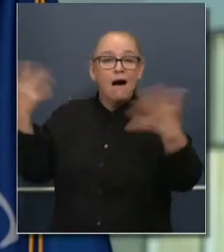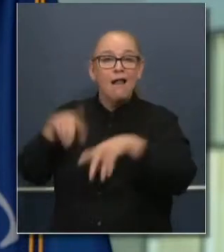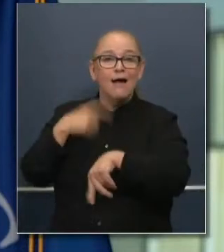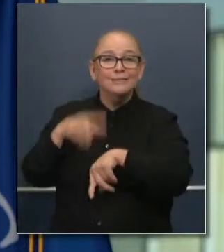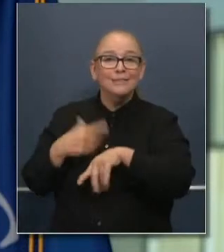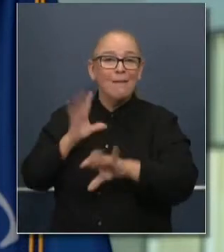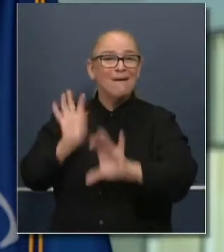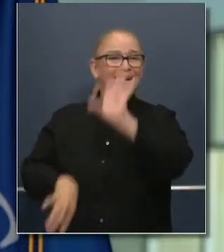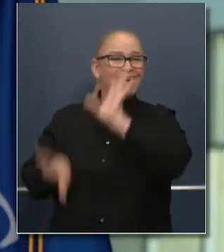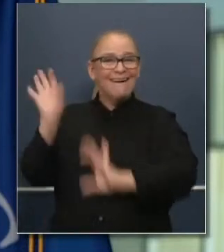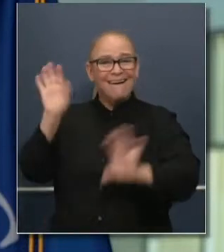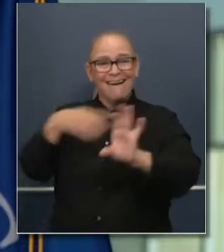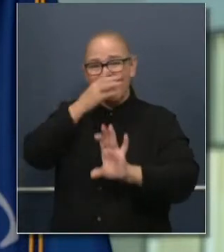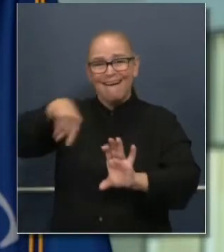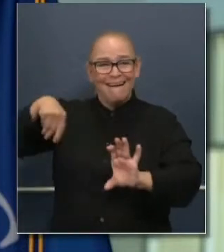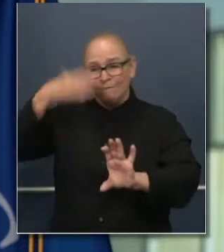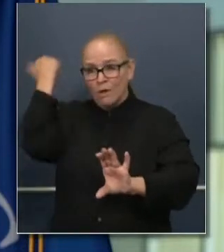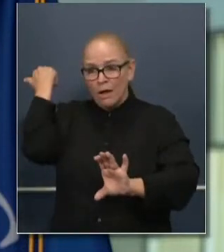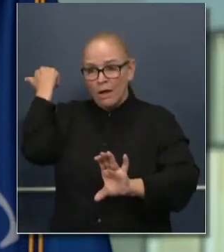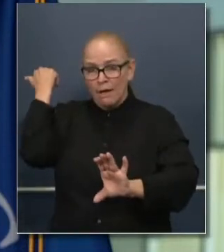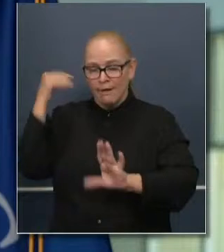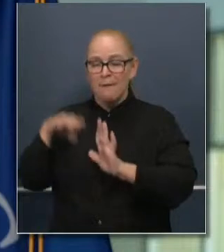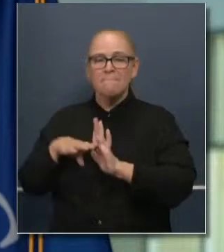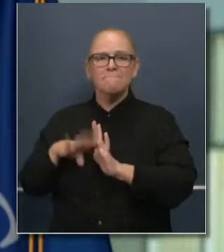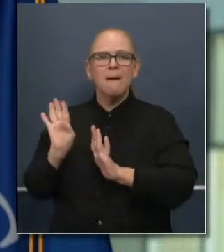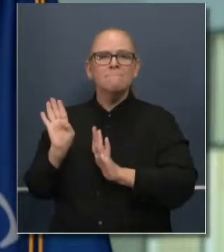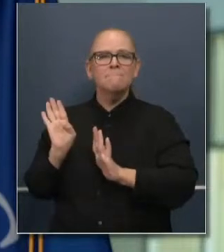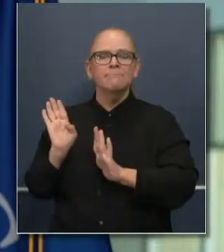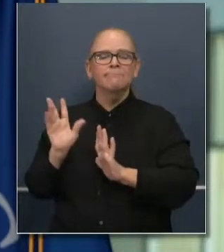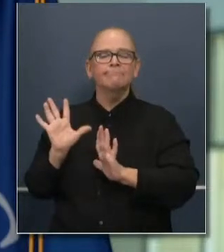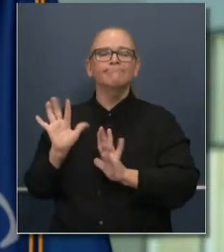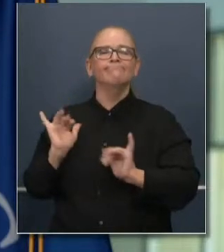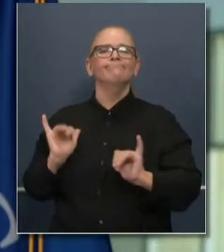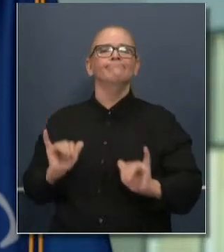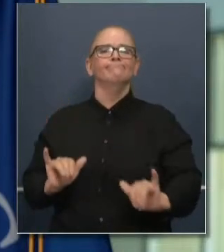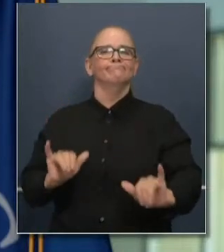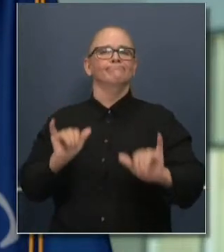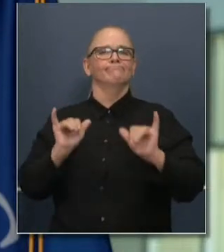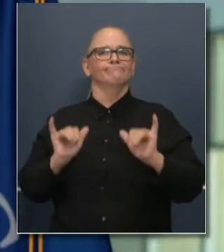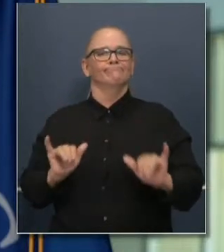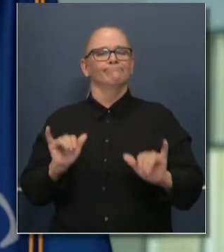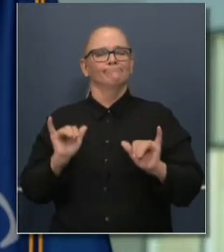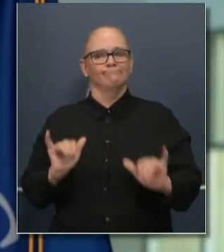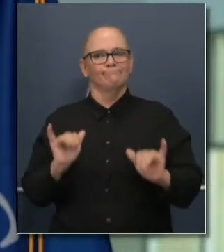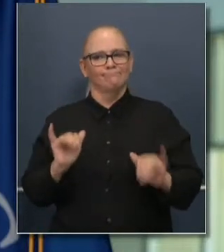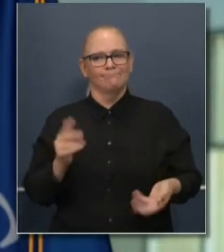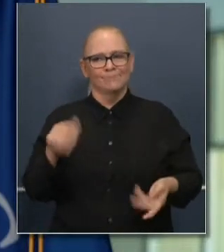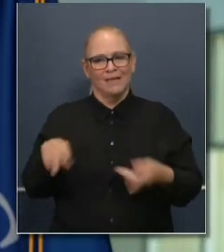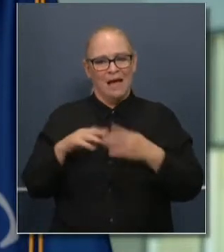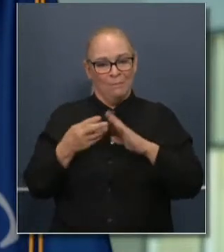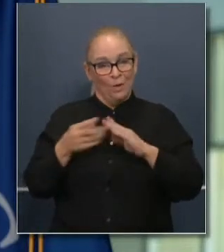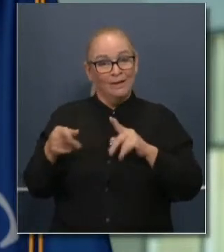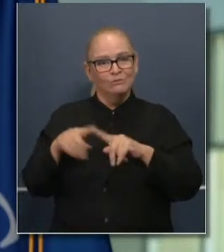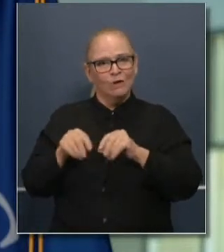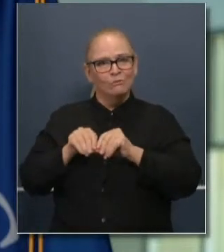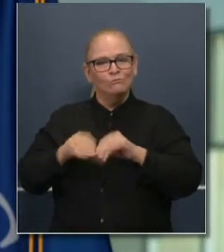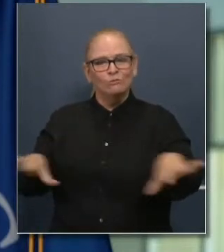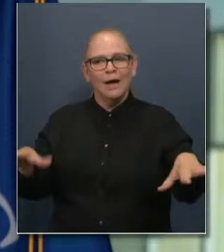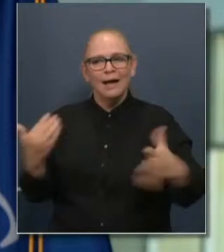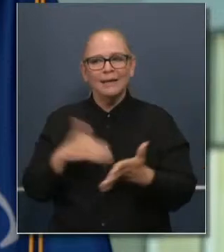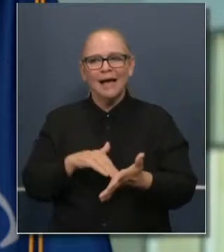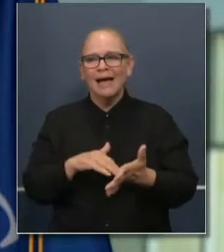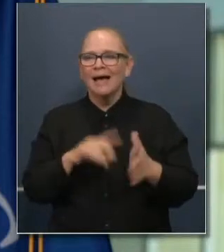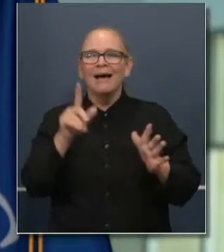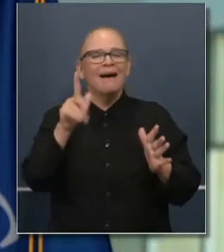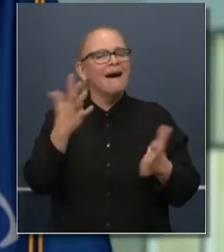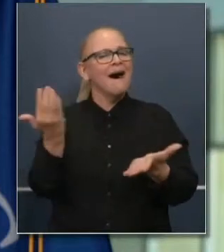rate grow. We started to see the background rates begin to grow, the community spread begin to grow, and so we had to tighten that back up.